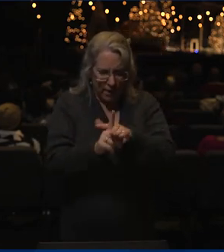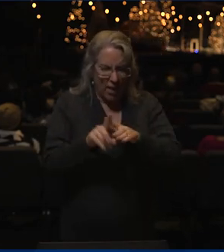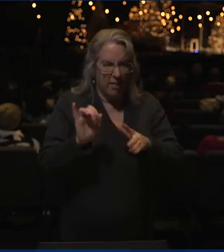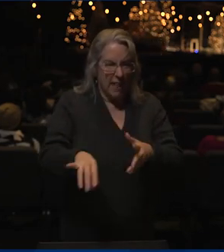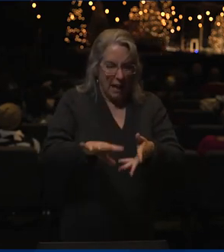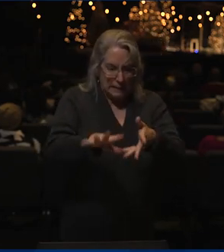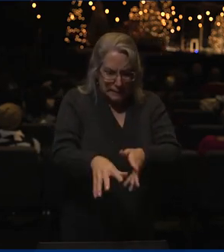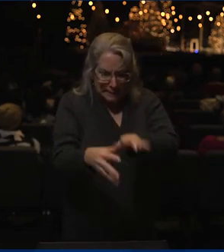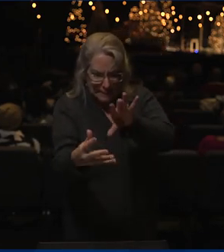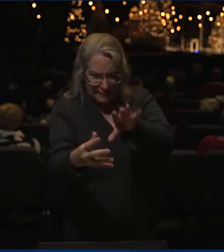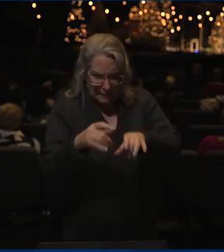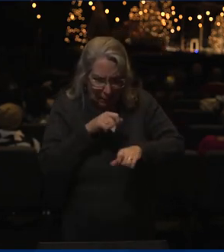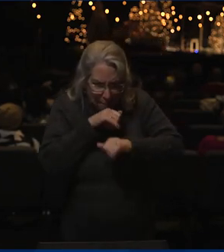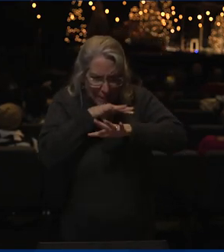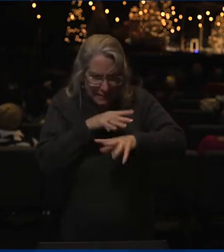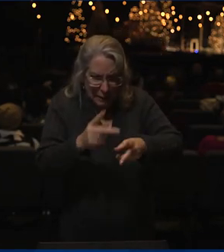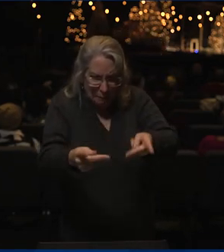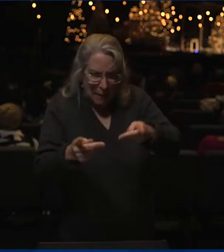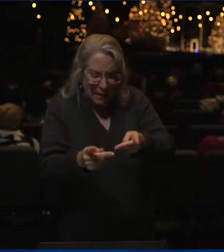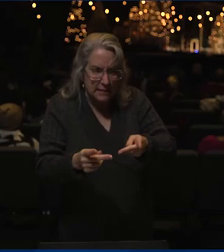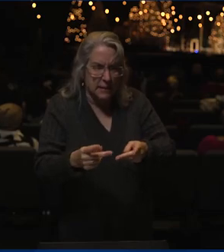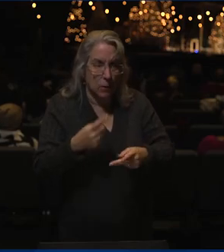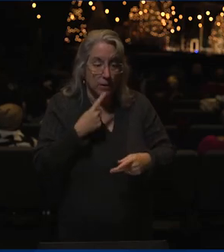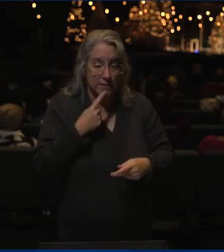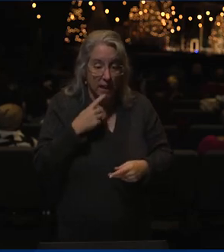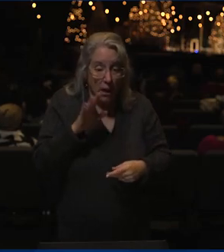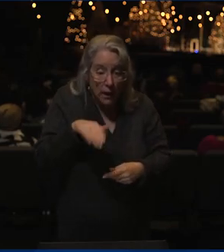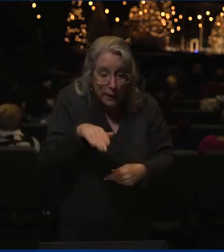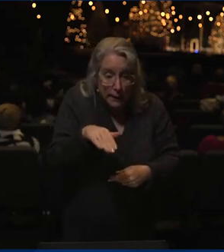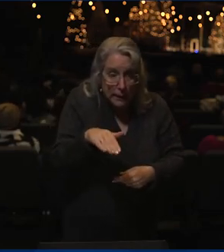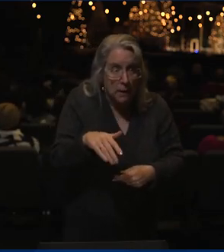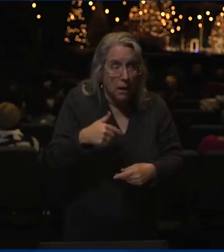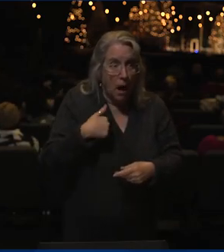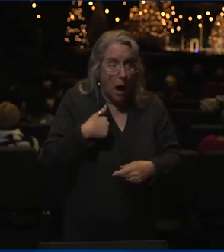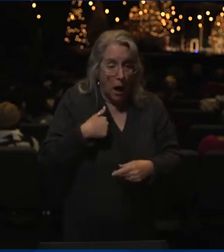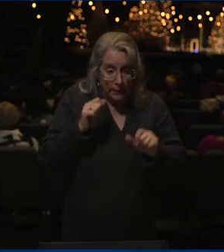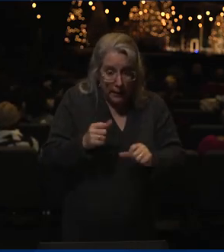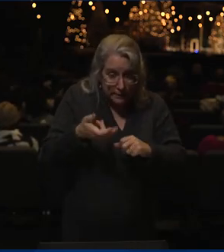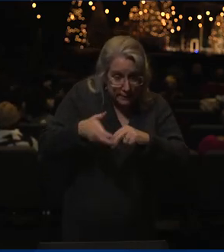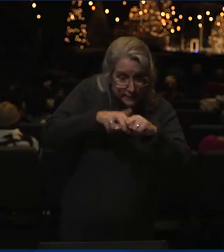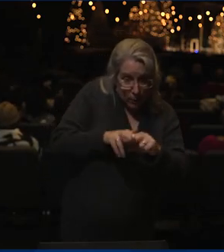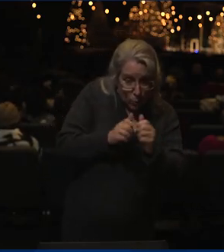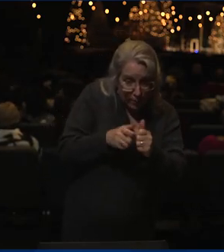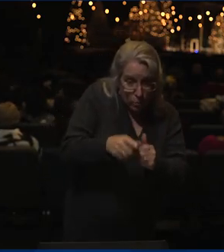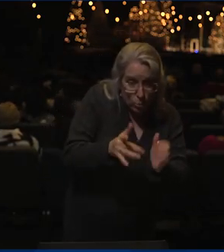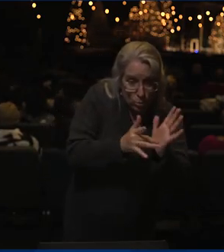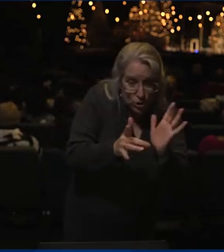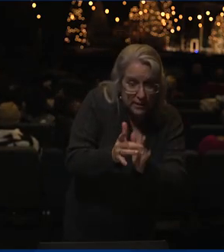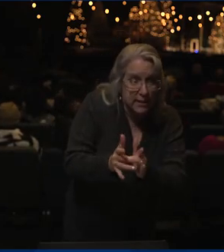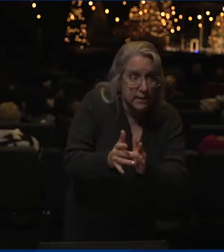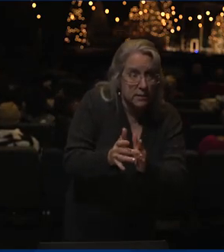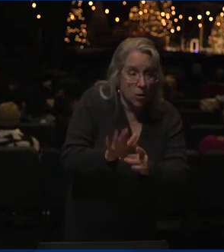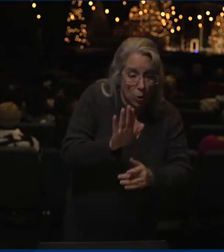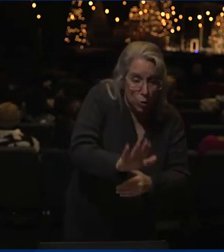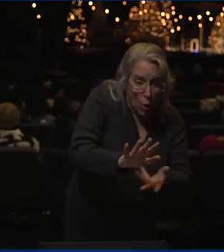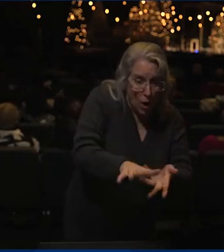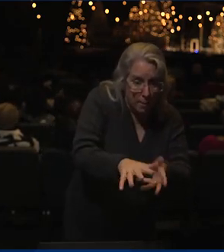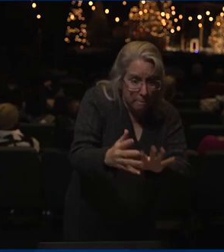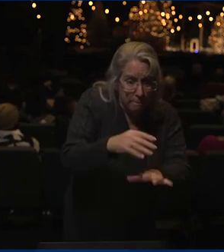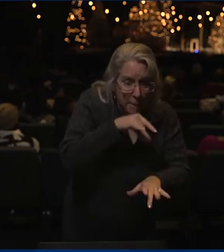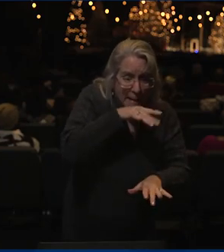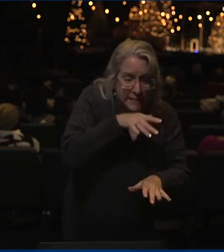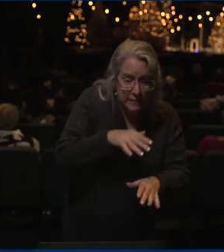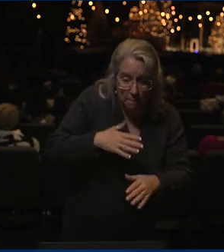Jesus is and we say, can I sit with you in your mess and in my mess? Do you know what happens to our soul?